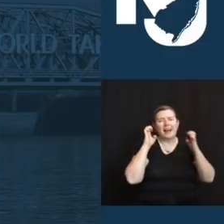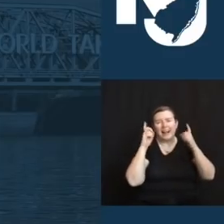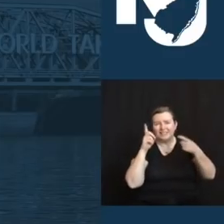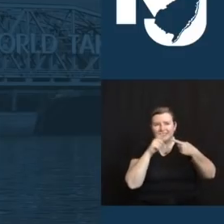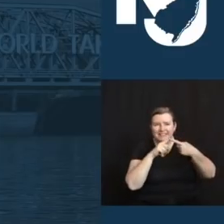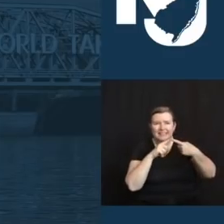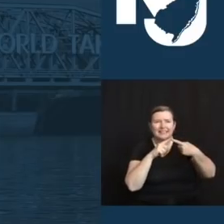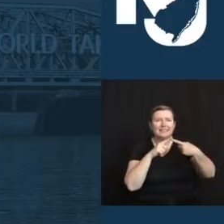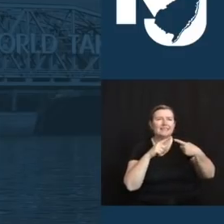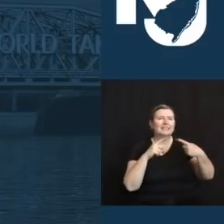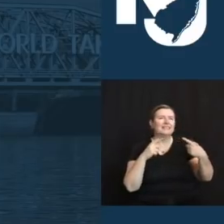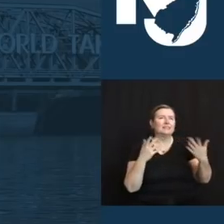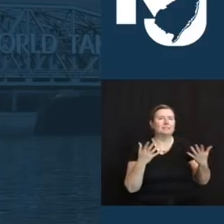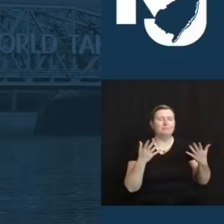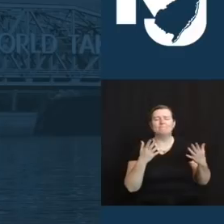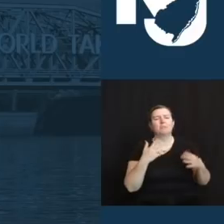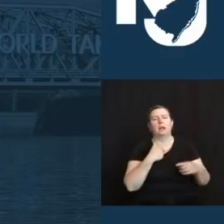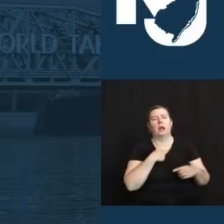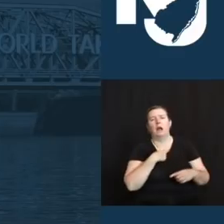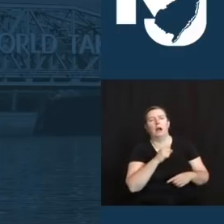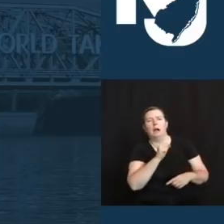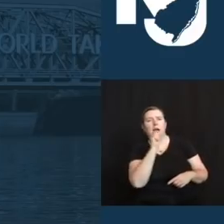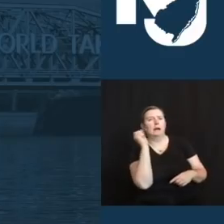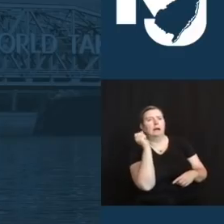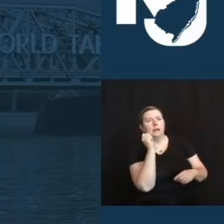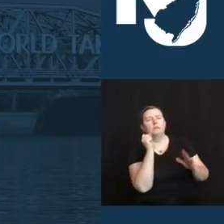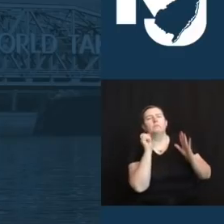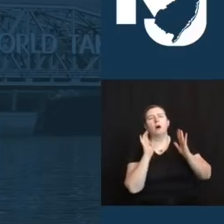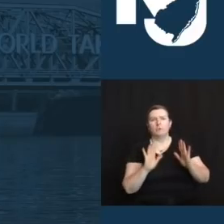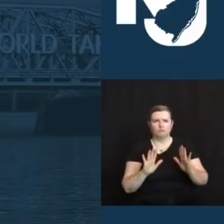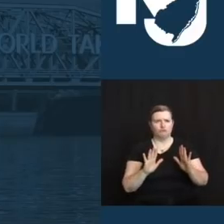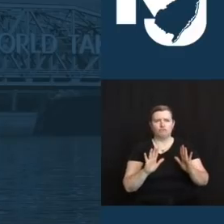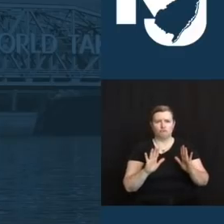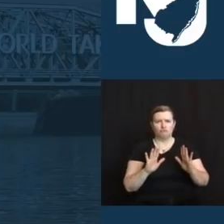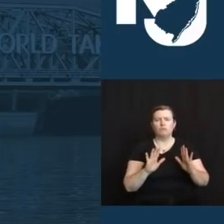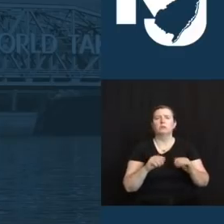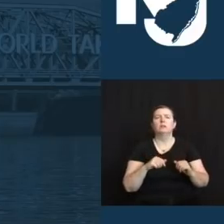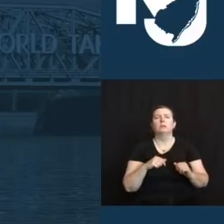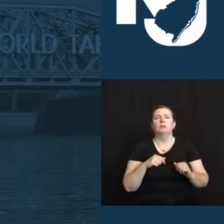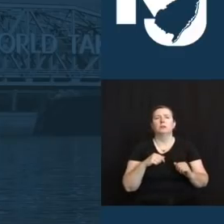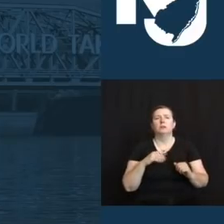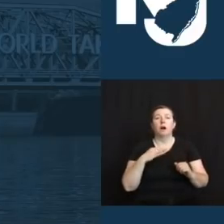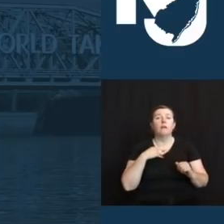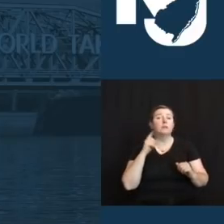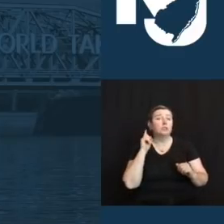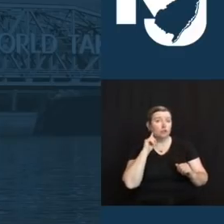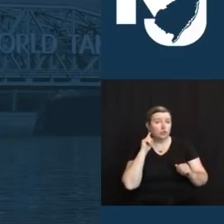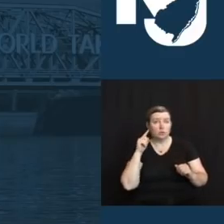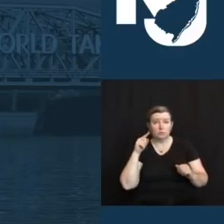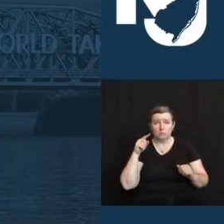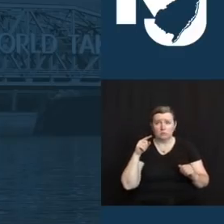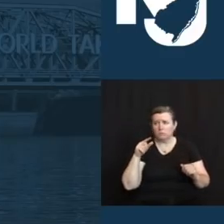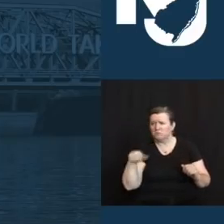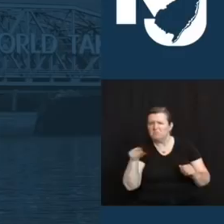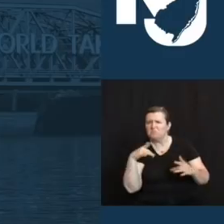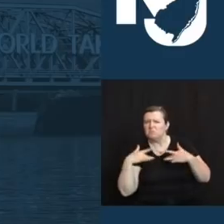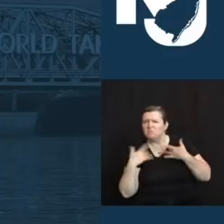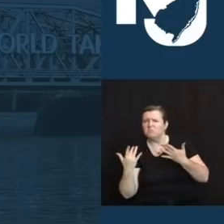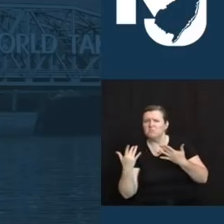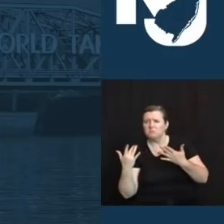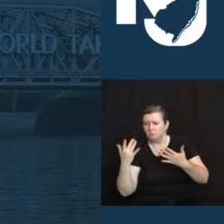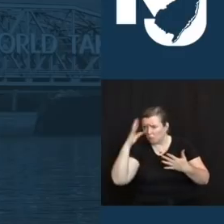that we're going to send, if we hear incidences that are of note, we're going to send them literally directly to